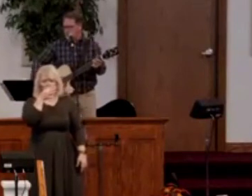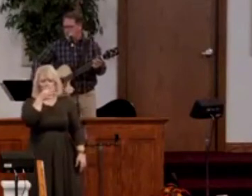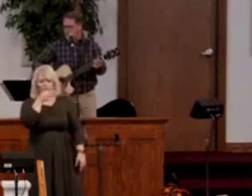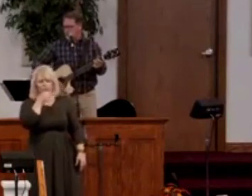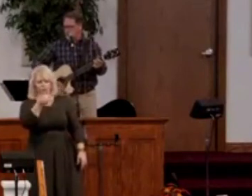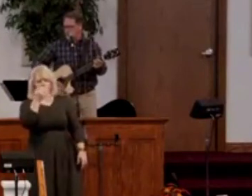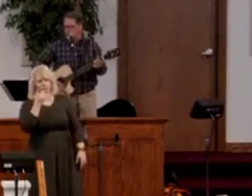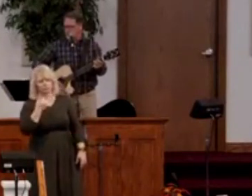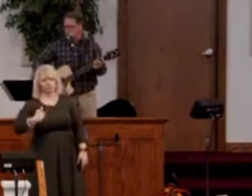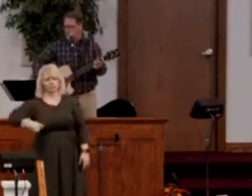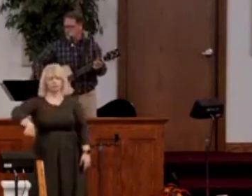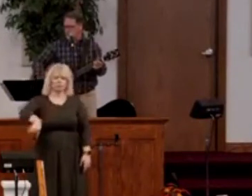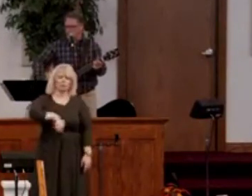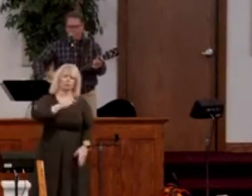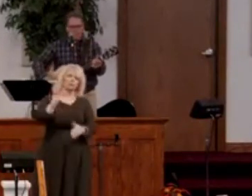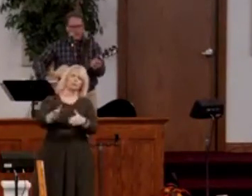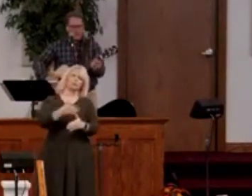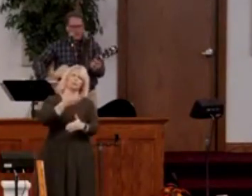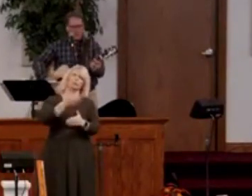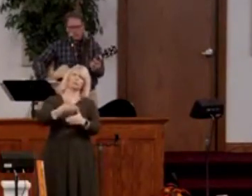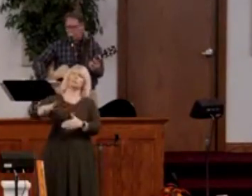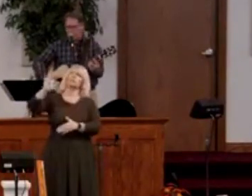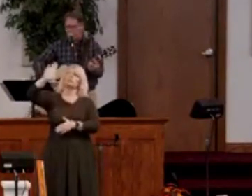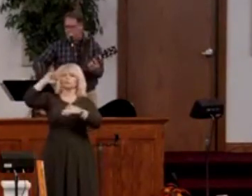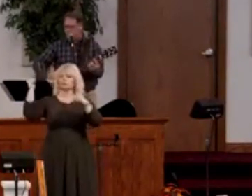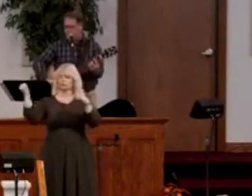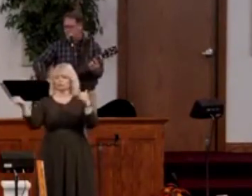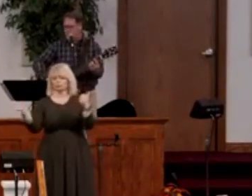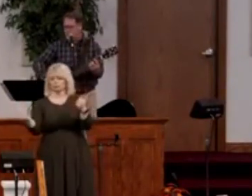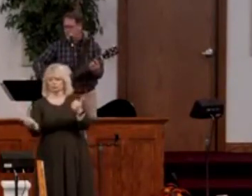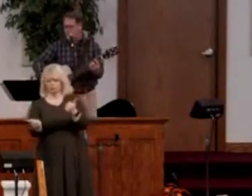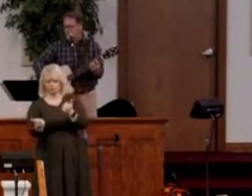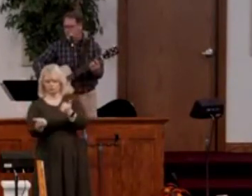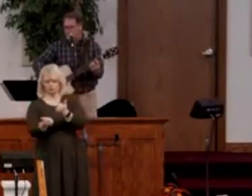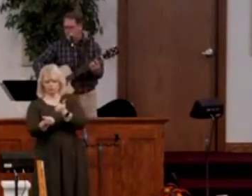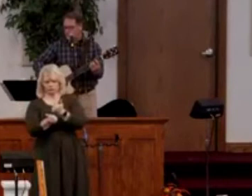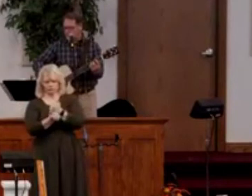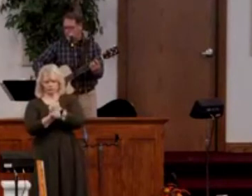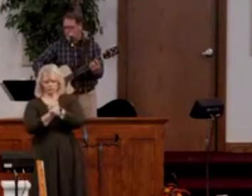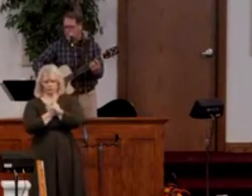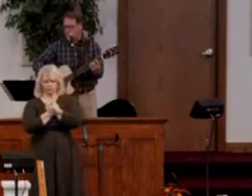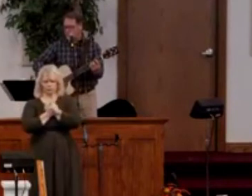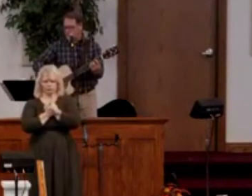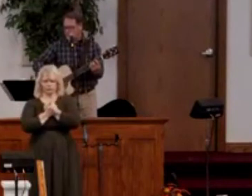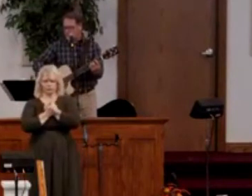communion, we share in his love.